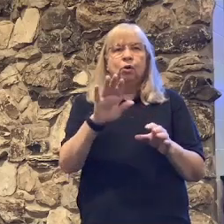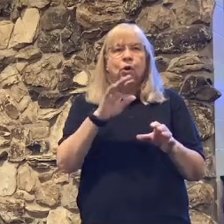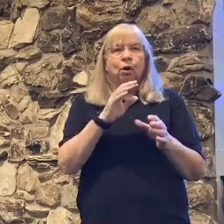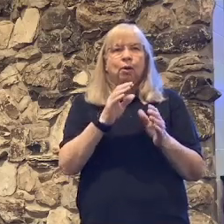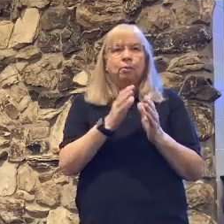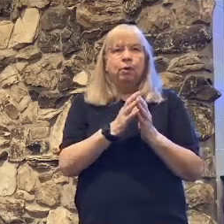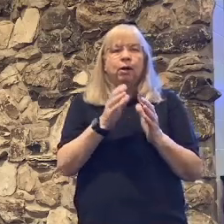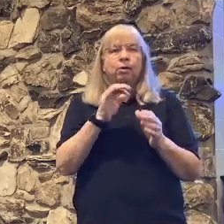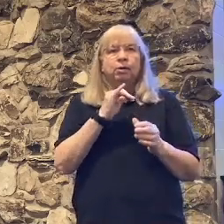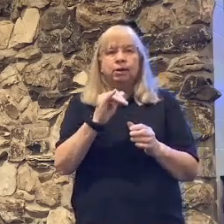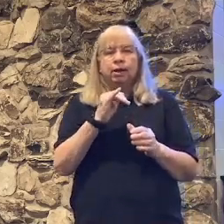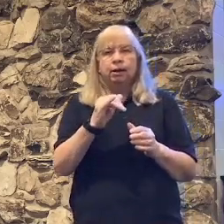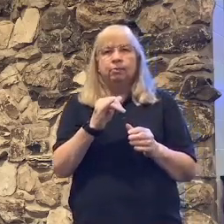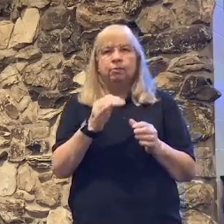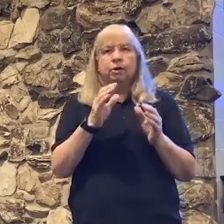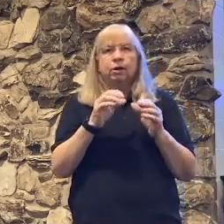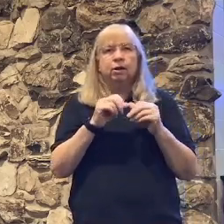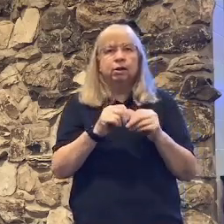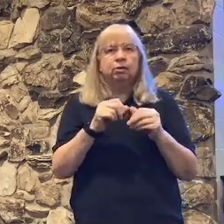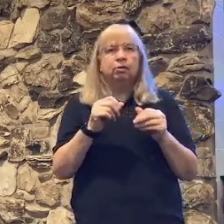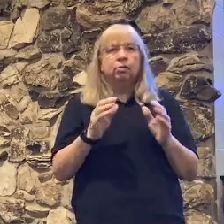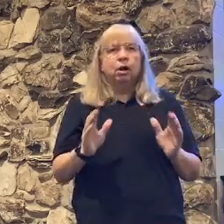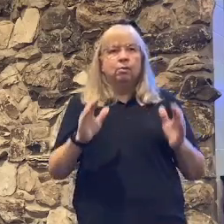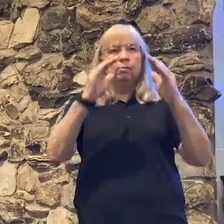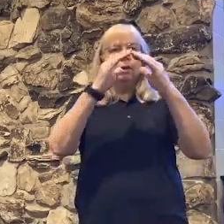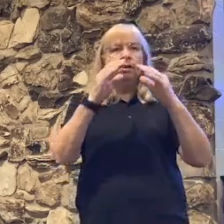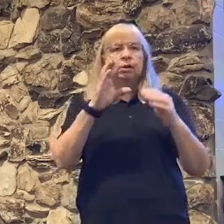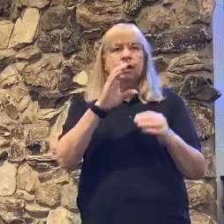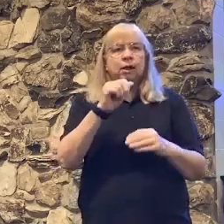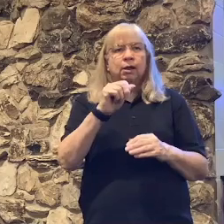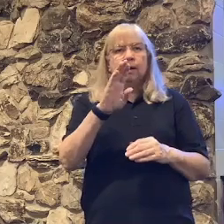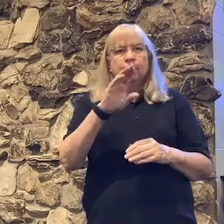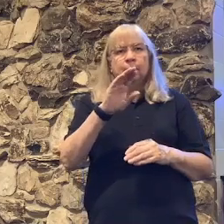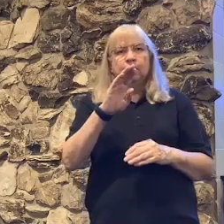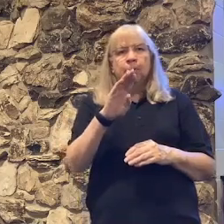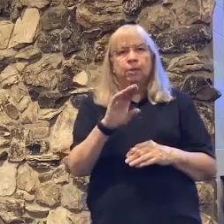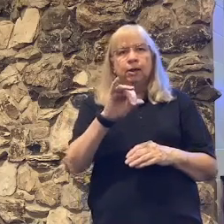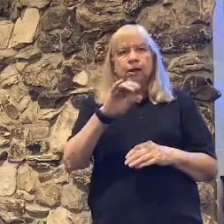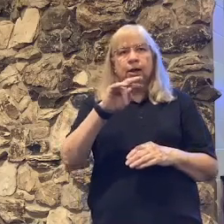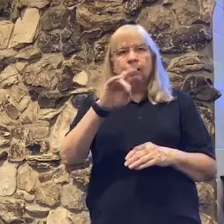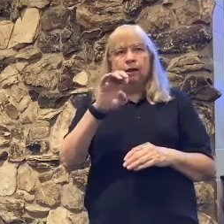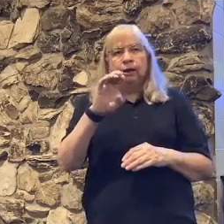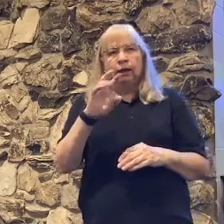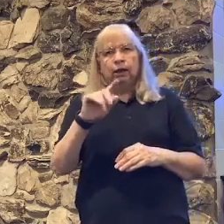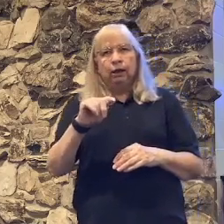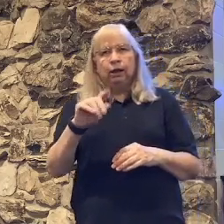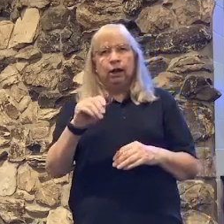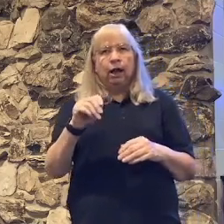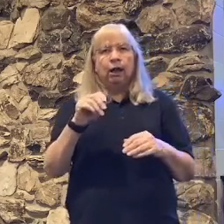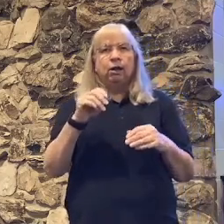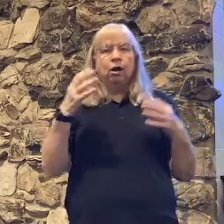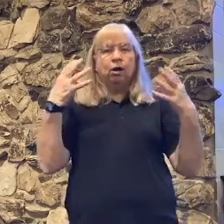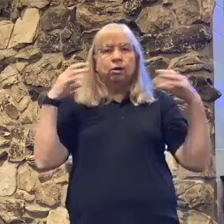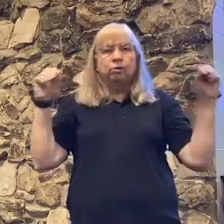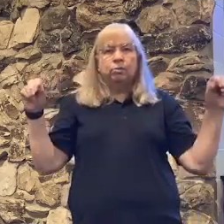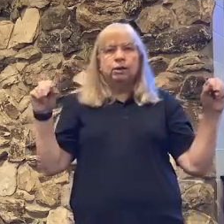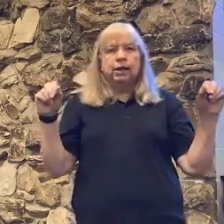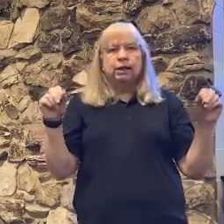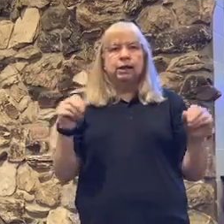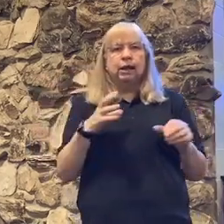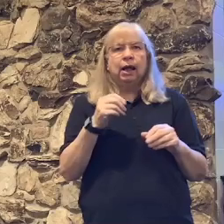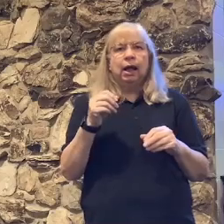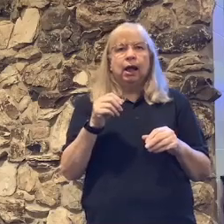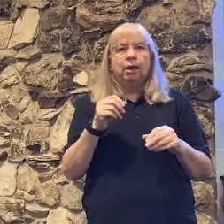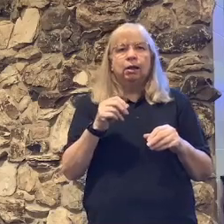also continuing to pray for our bishop, our cabinet, our district superintendent, and the North Liberty